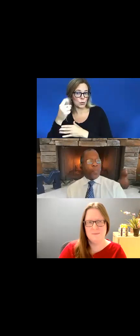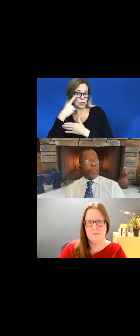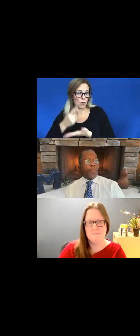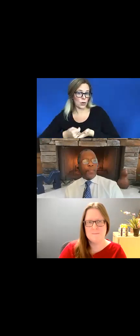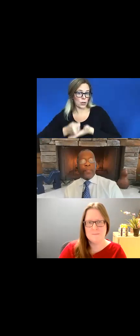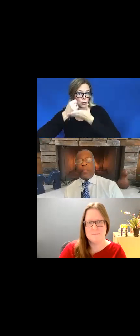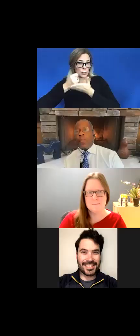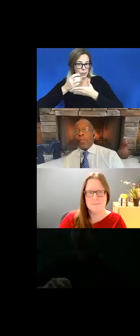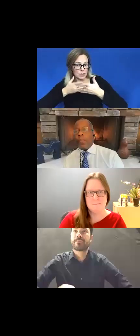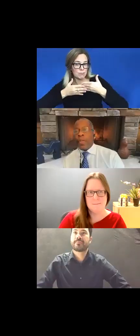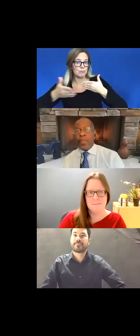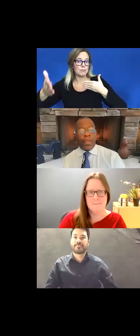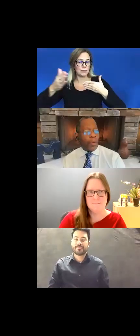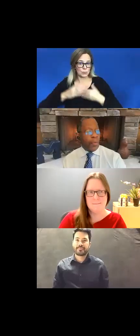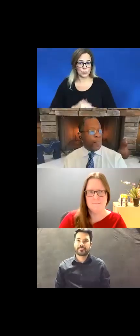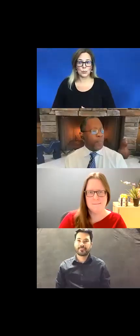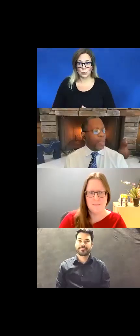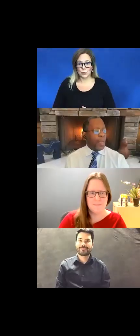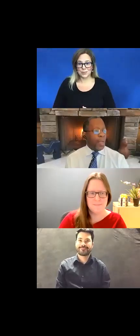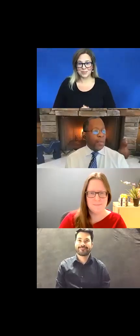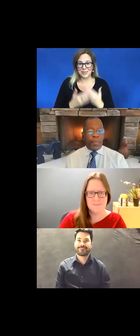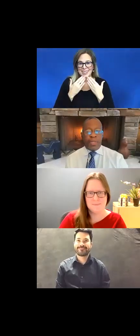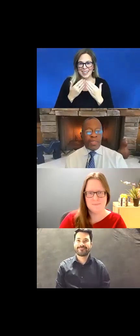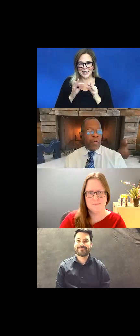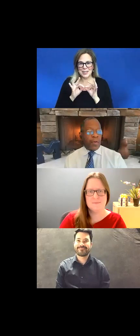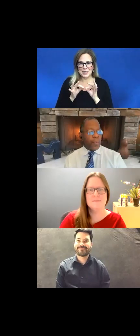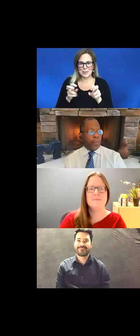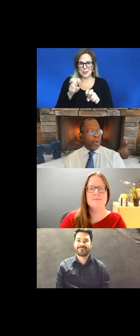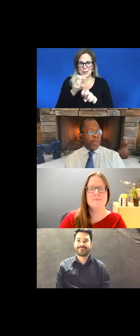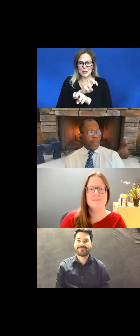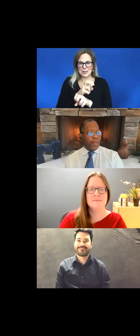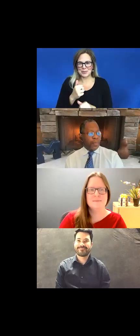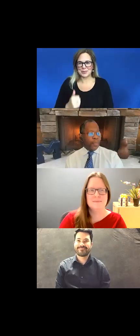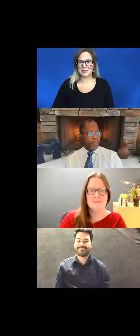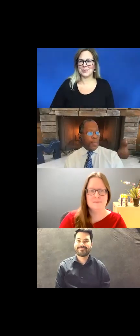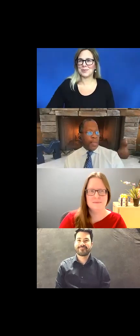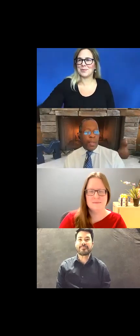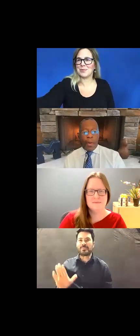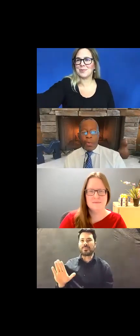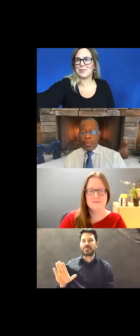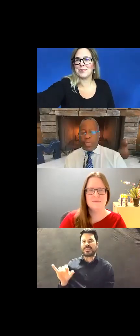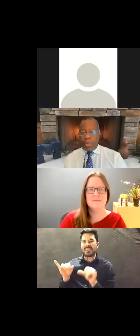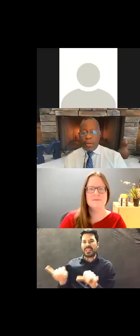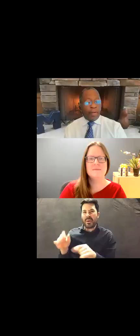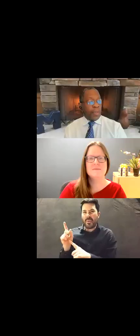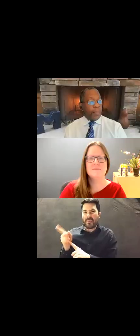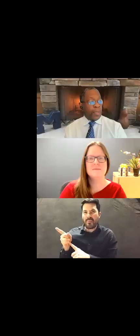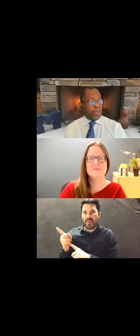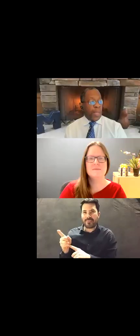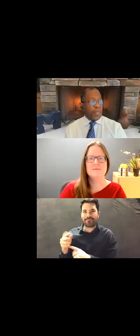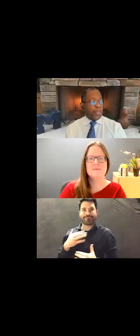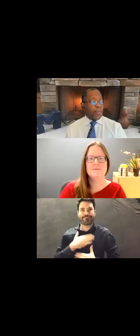armamentarium. Thank you. Please stay on for a moment. I really appreciate all